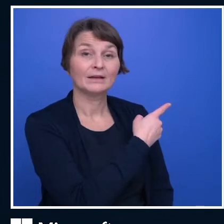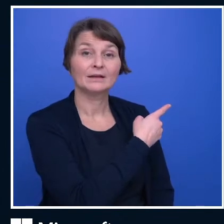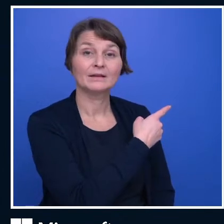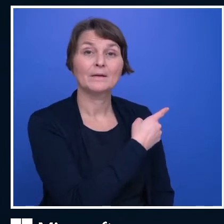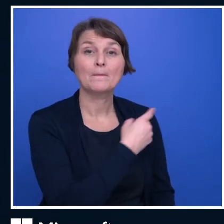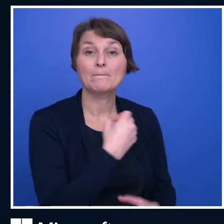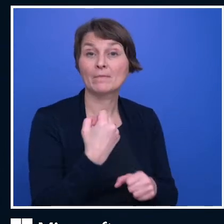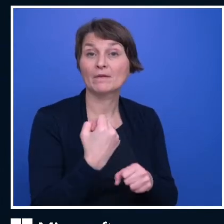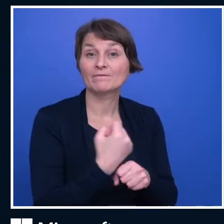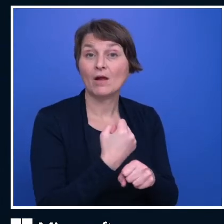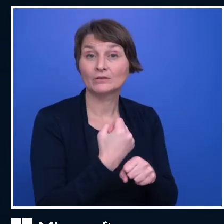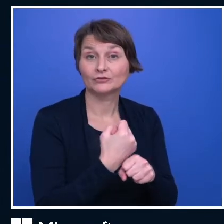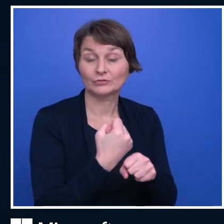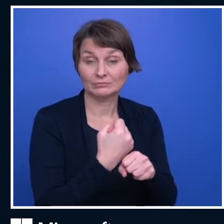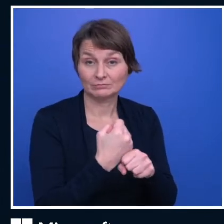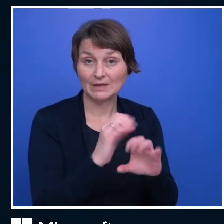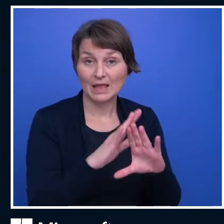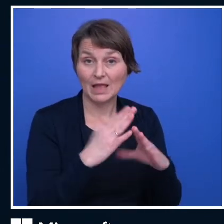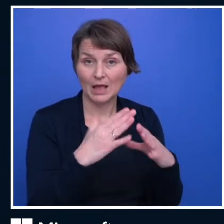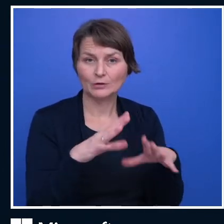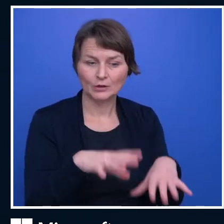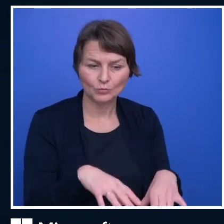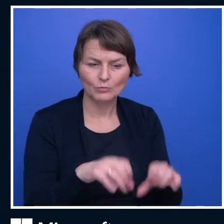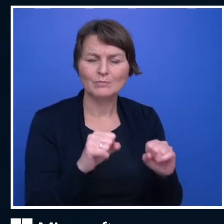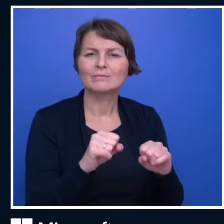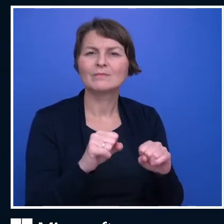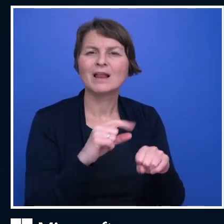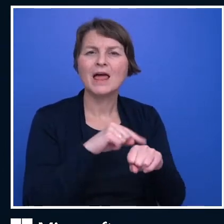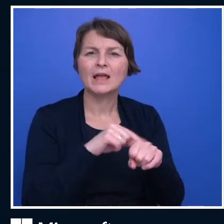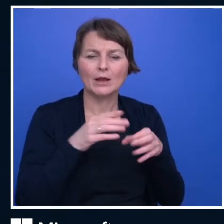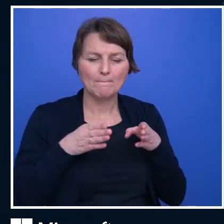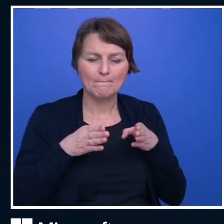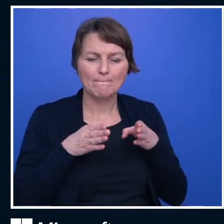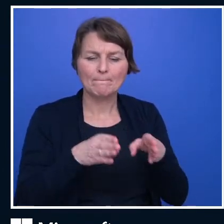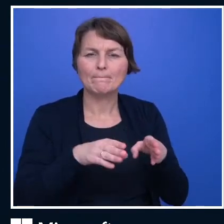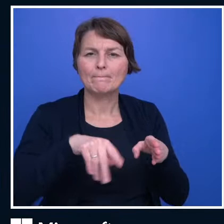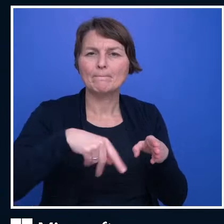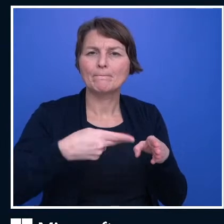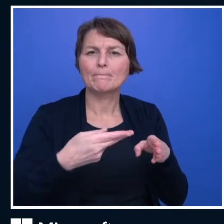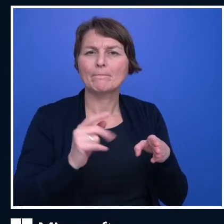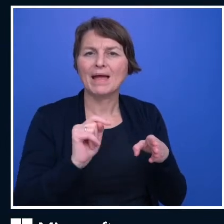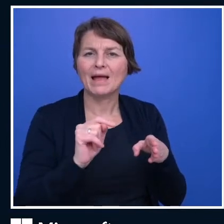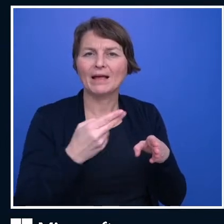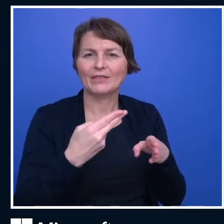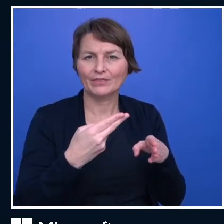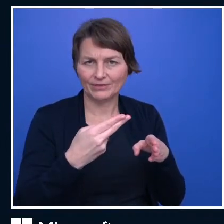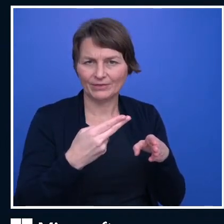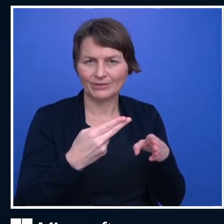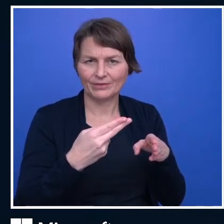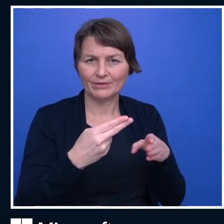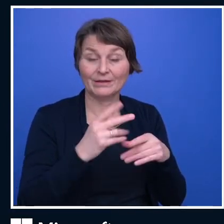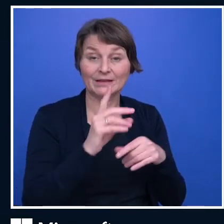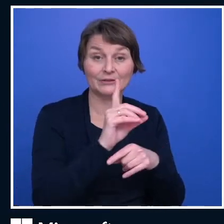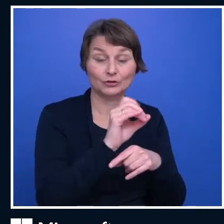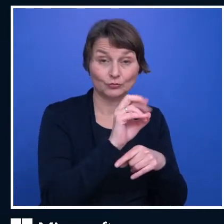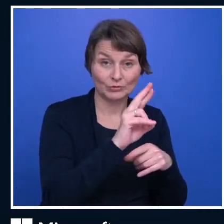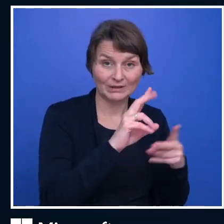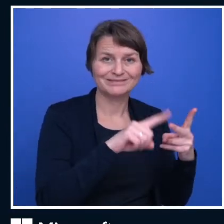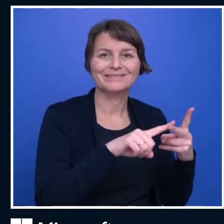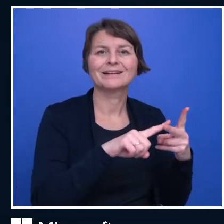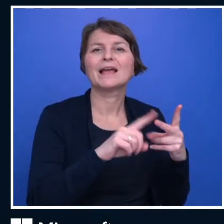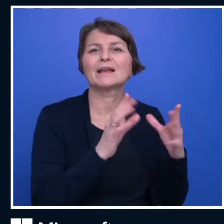the path directory, the data set, data set is stored up in our